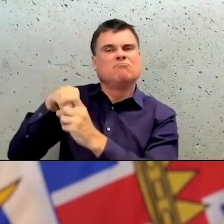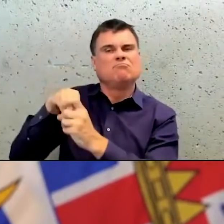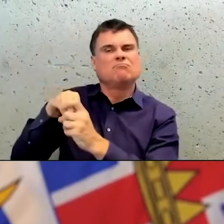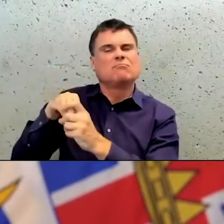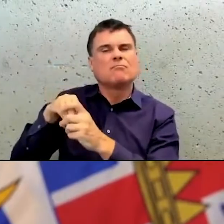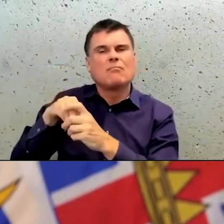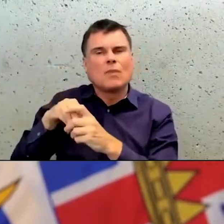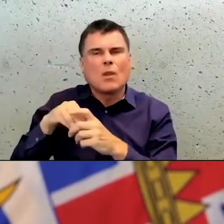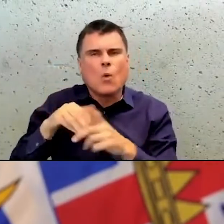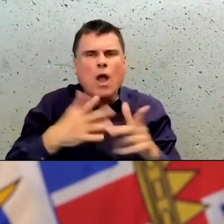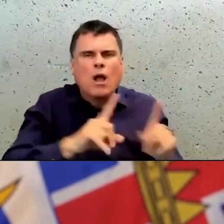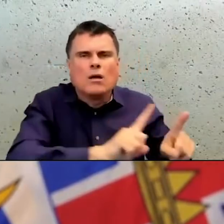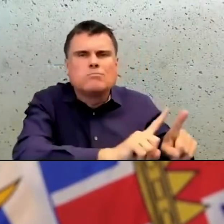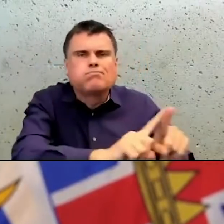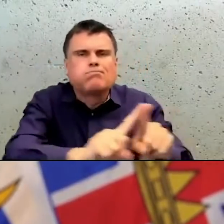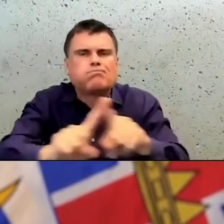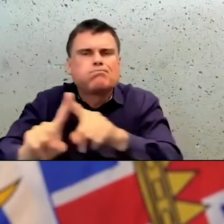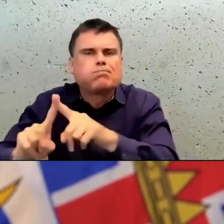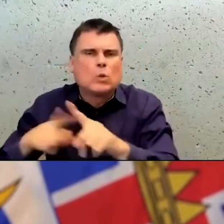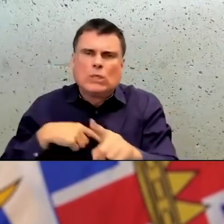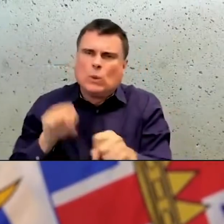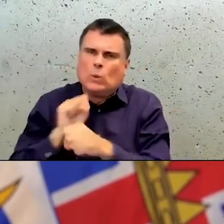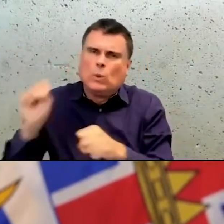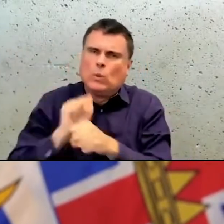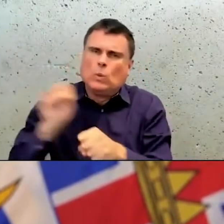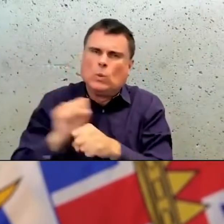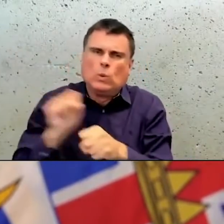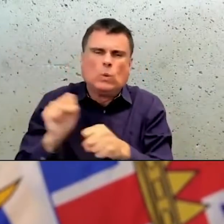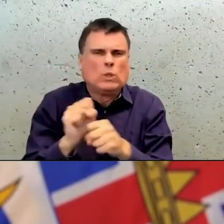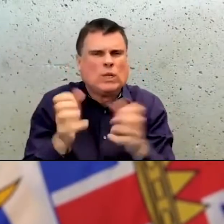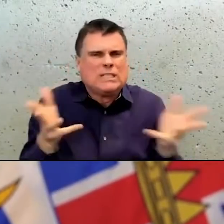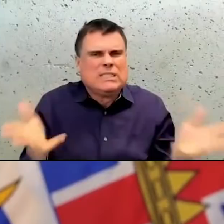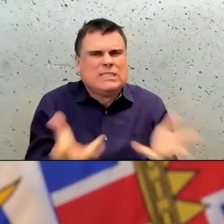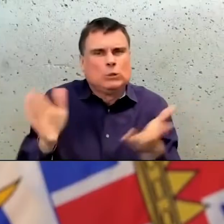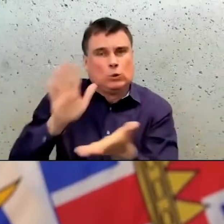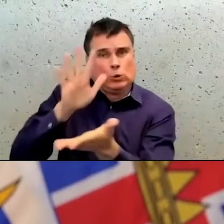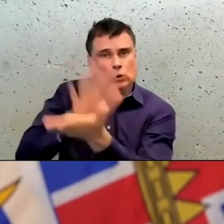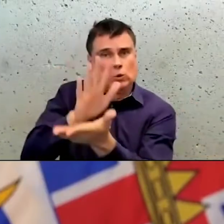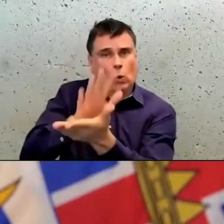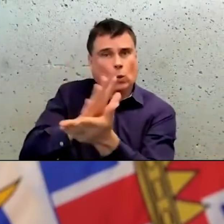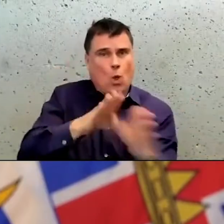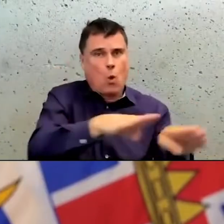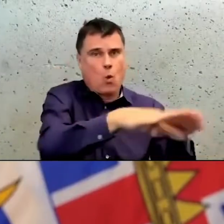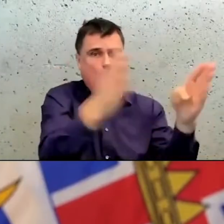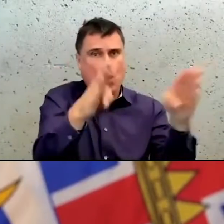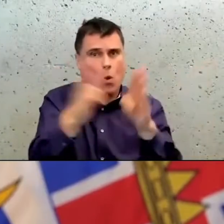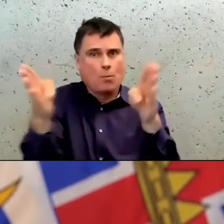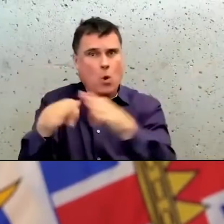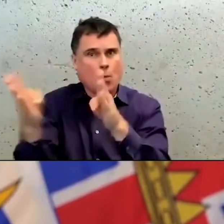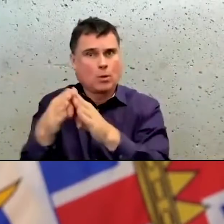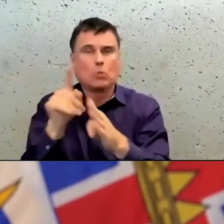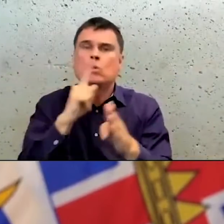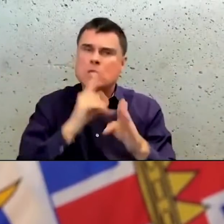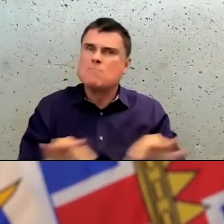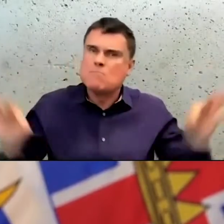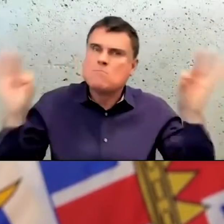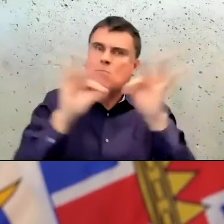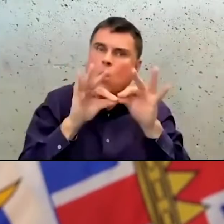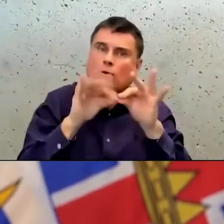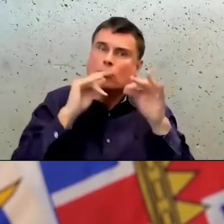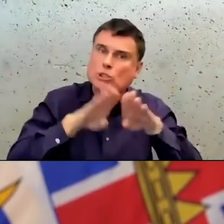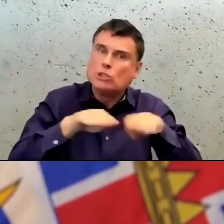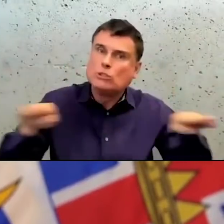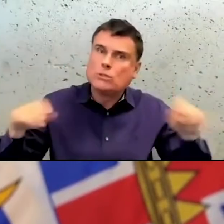open. We know that school communities are a very important support network for kids and families. And so that information